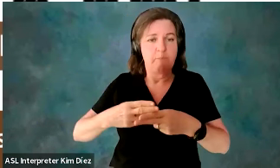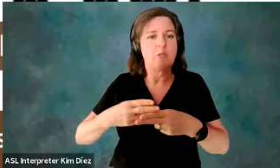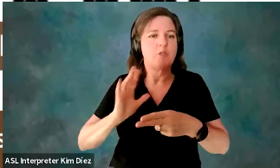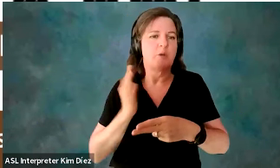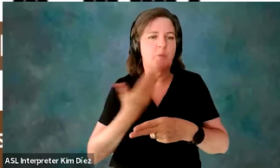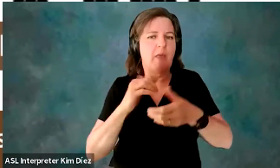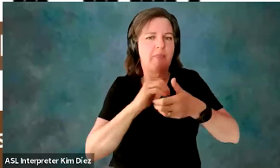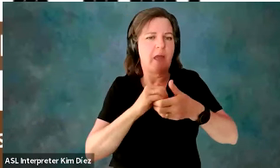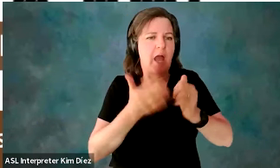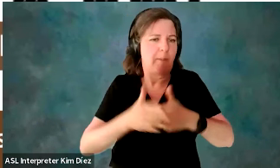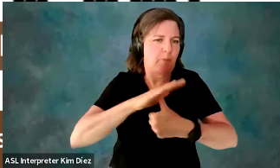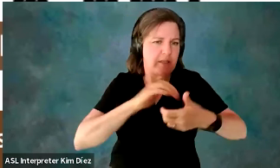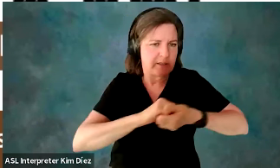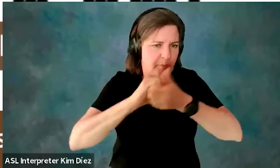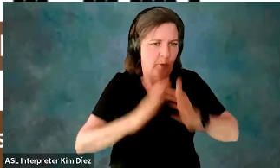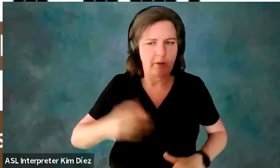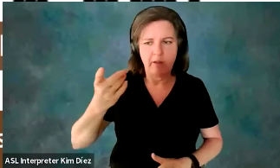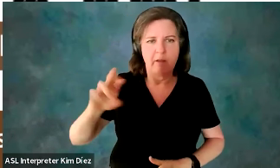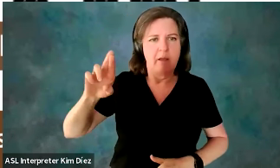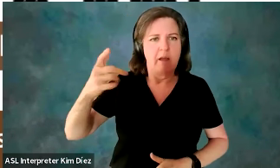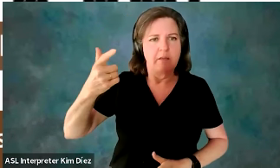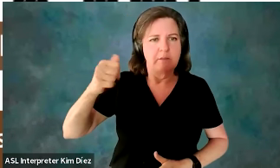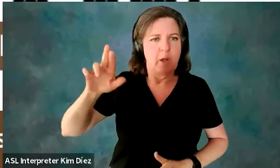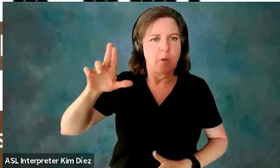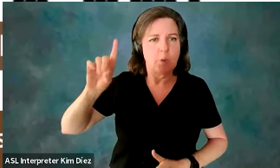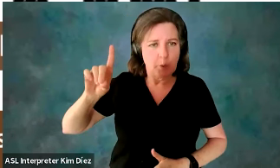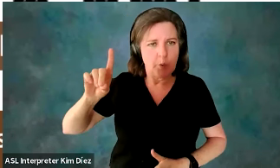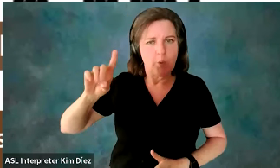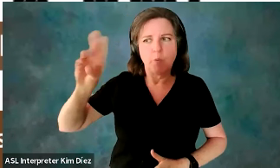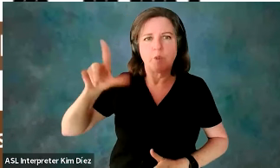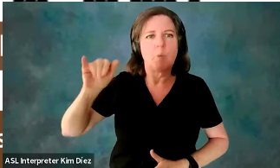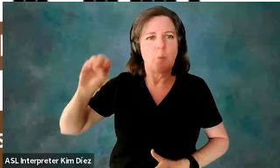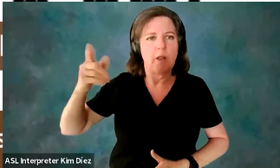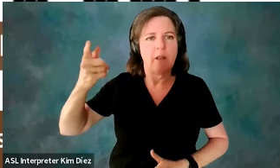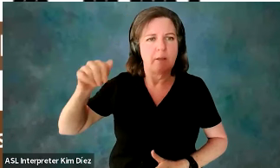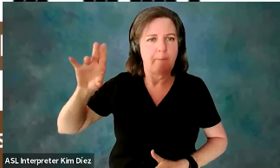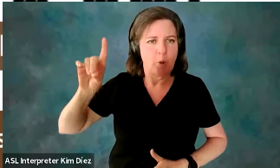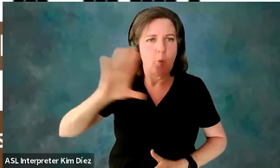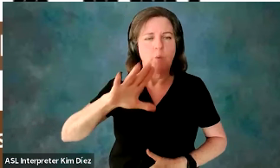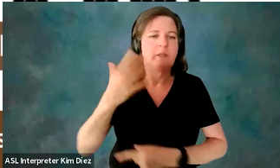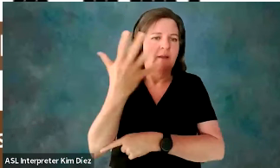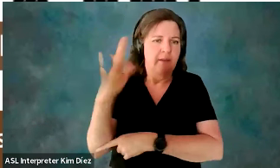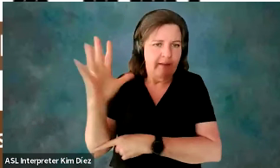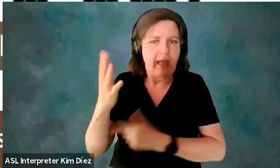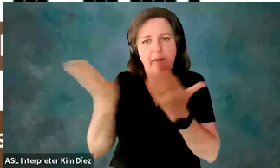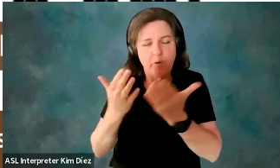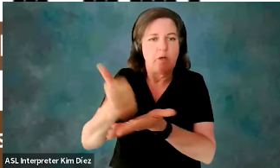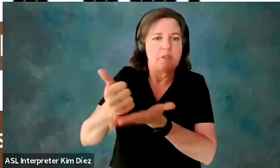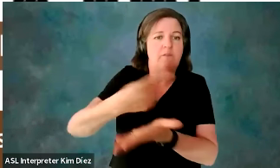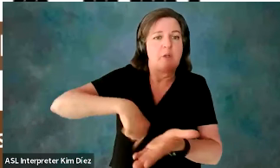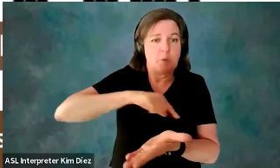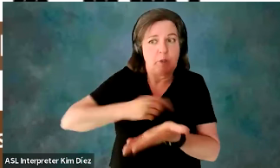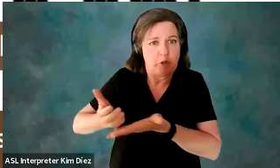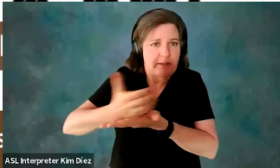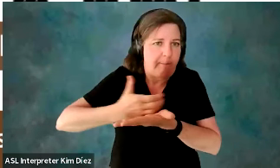mention that the main collaborator is Dr. William Gould and his Forest Service team,